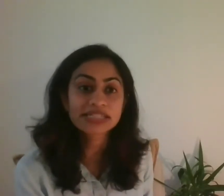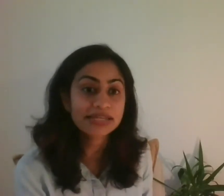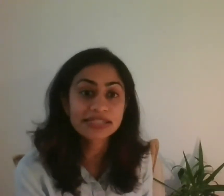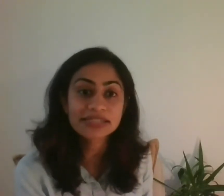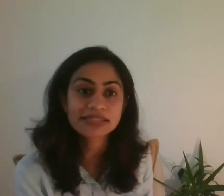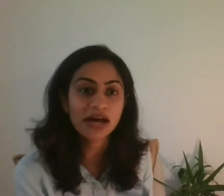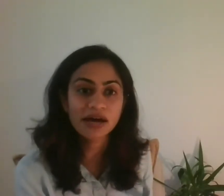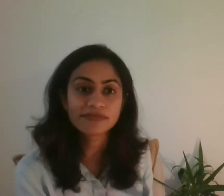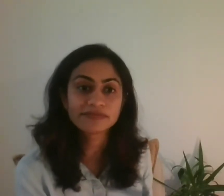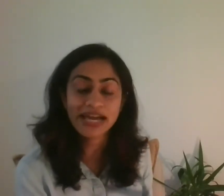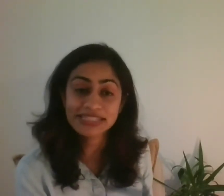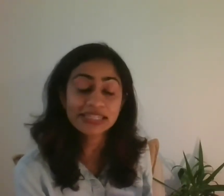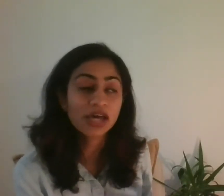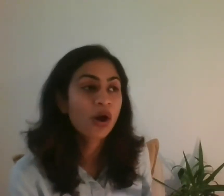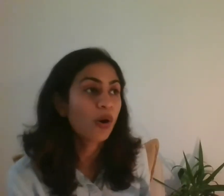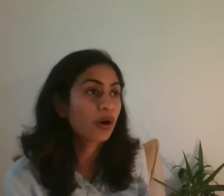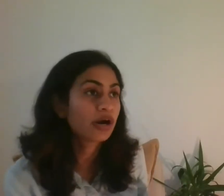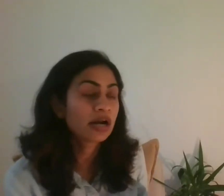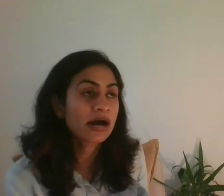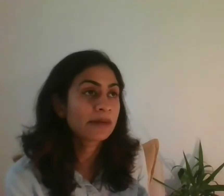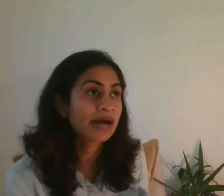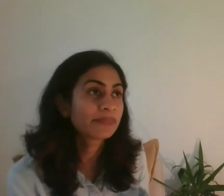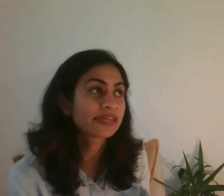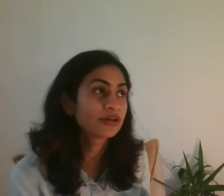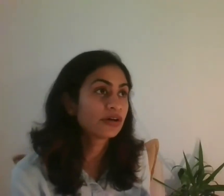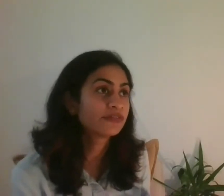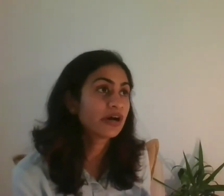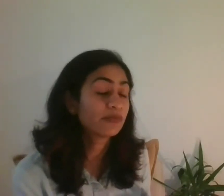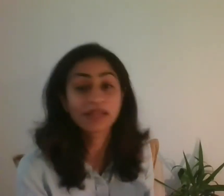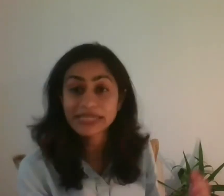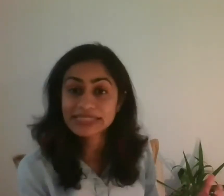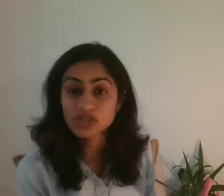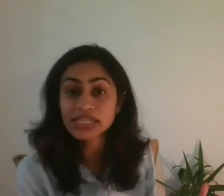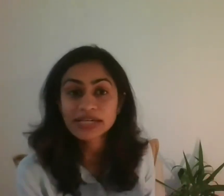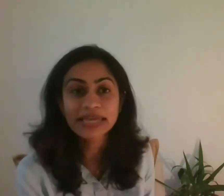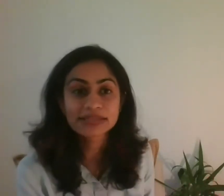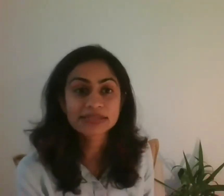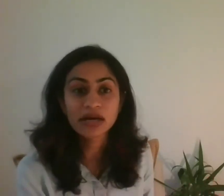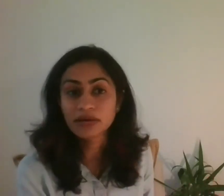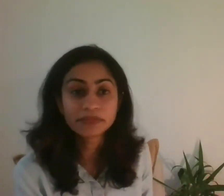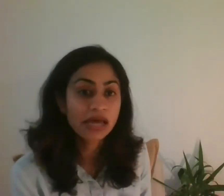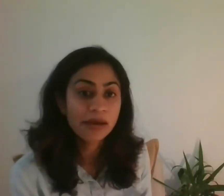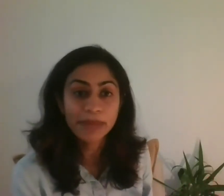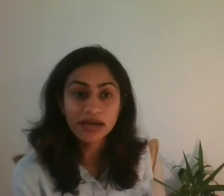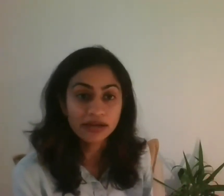diphtheria, tetanus vaccine, or I'm thinking of, BCG against